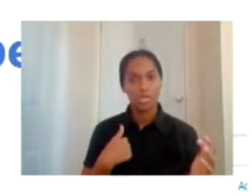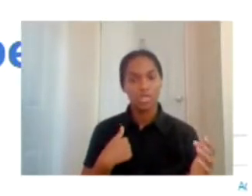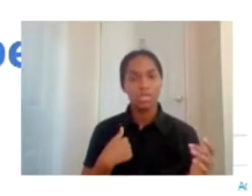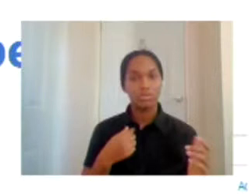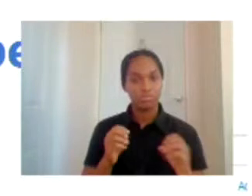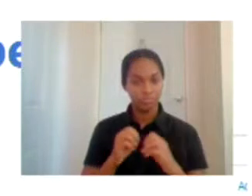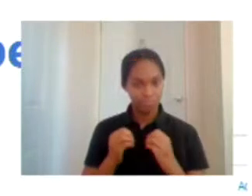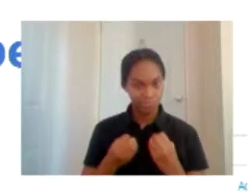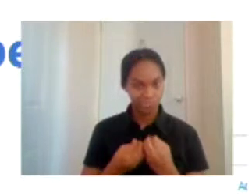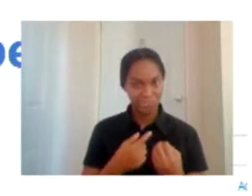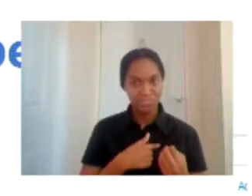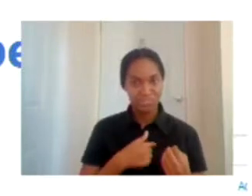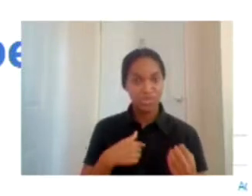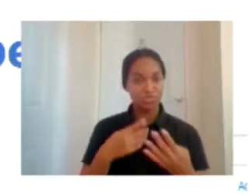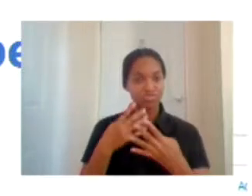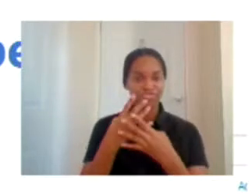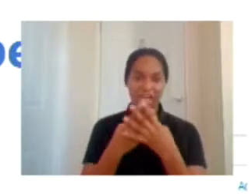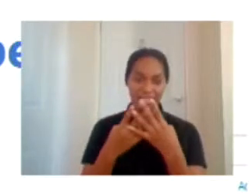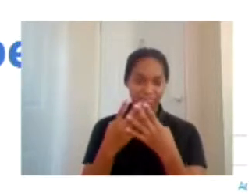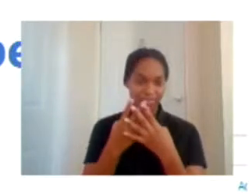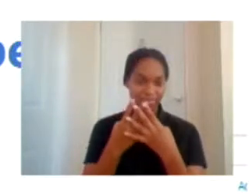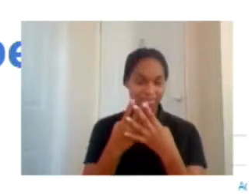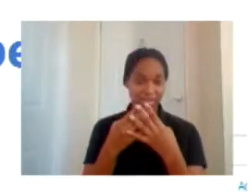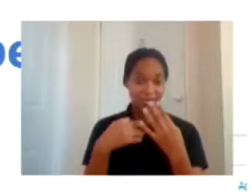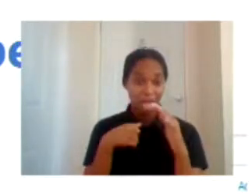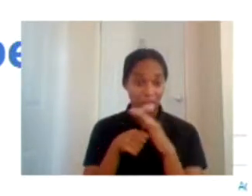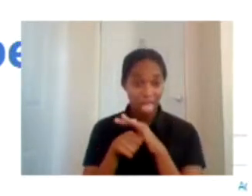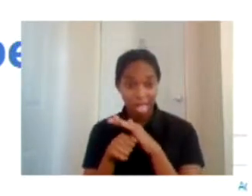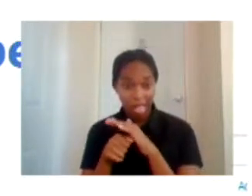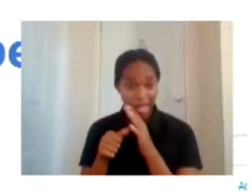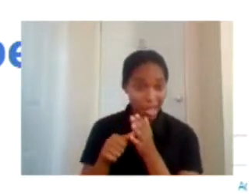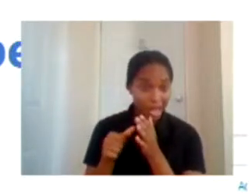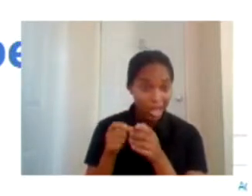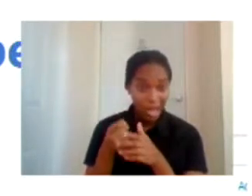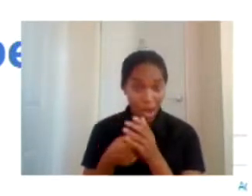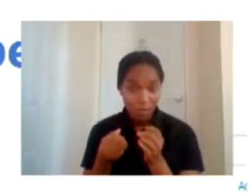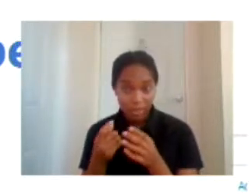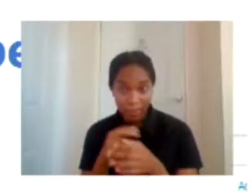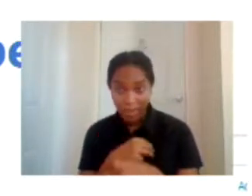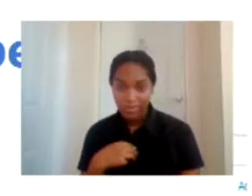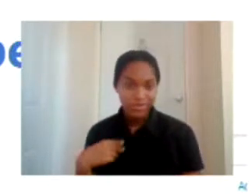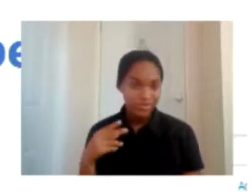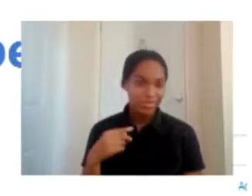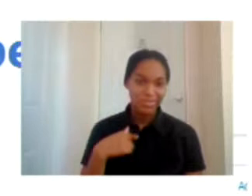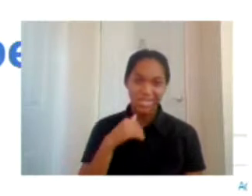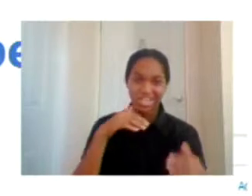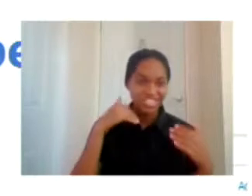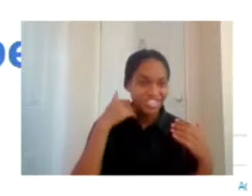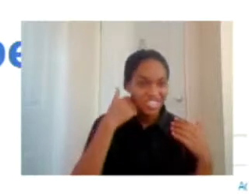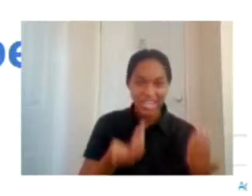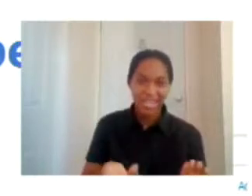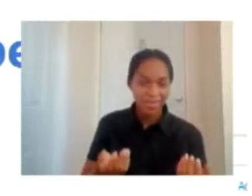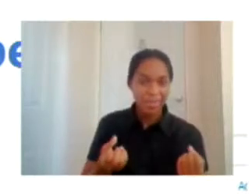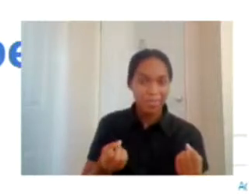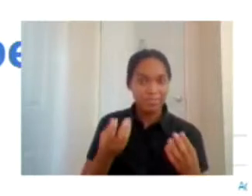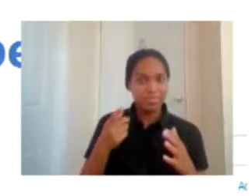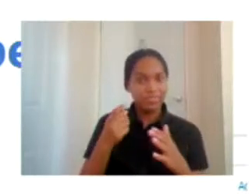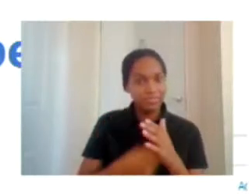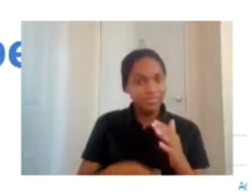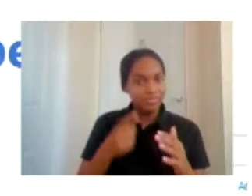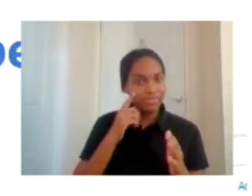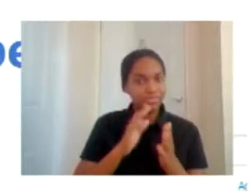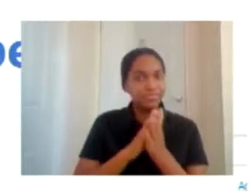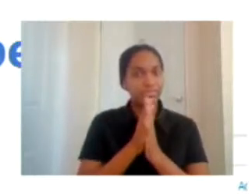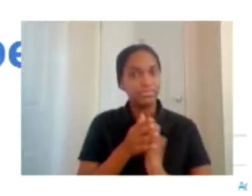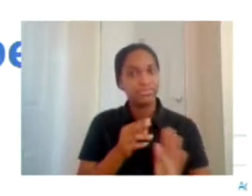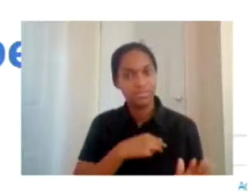are transparent. We don't hide how much it costs to be a member. We're not ashamed of how much it costs to be a member.